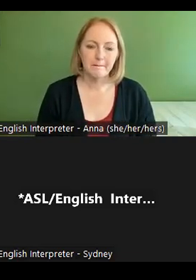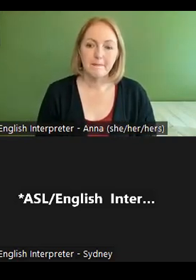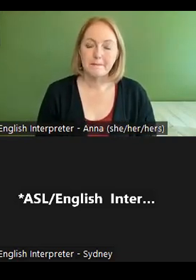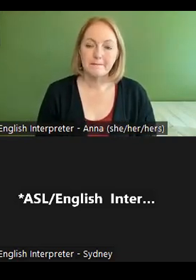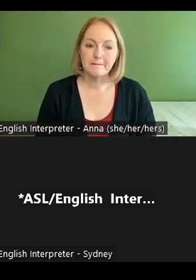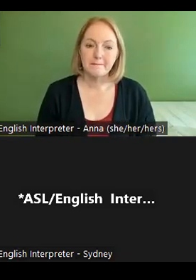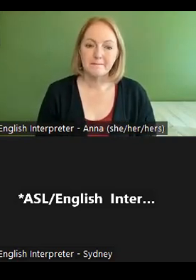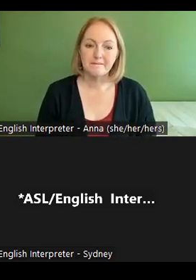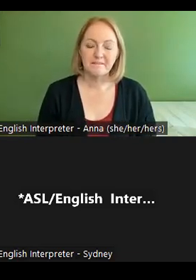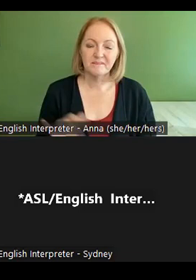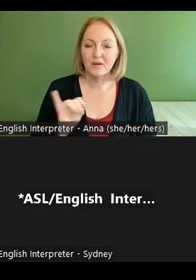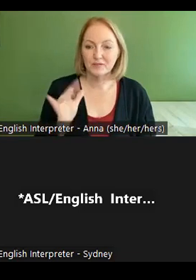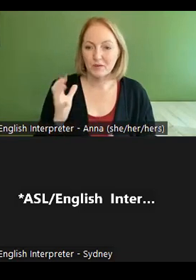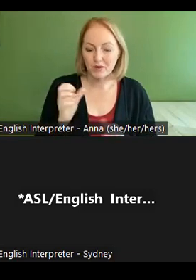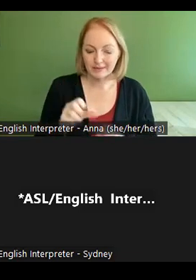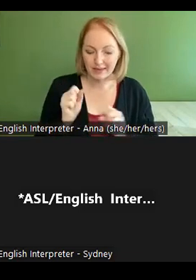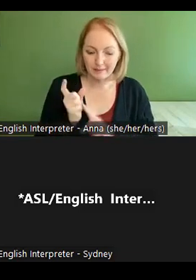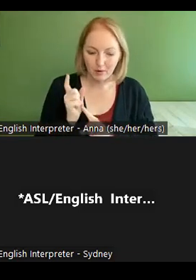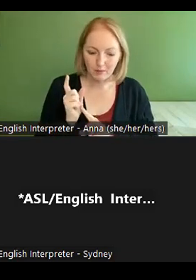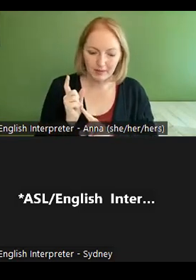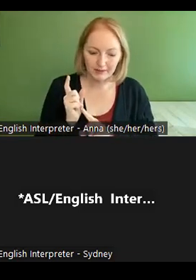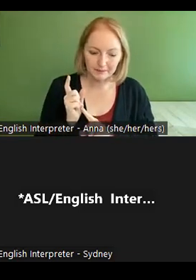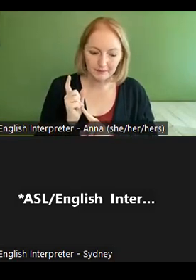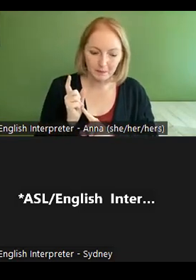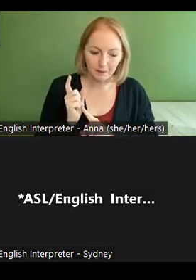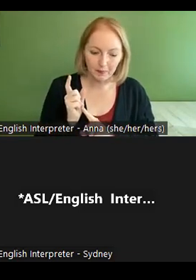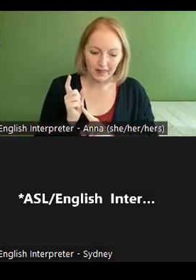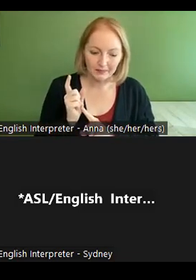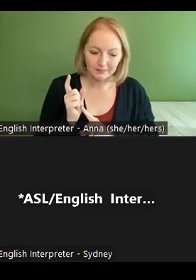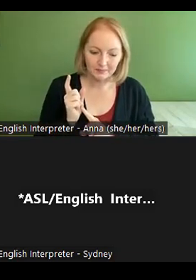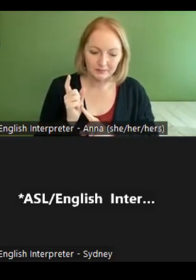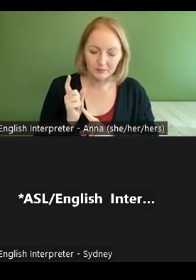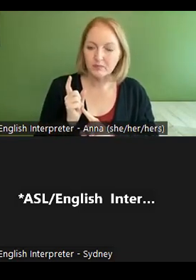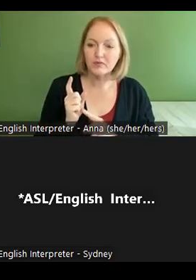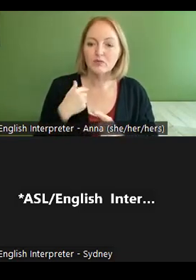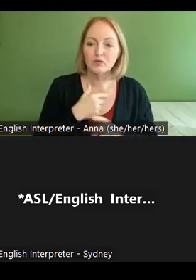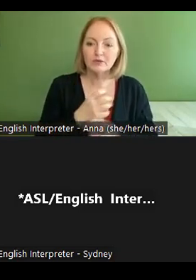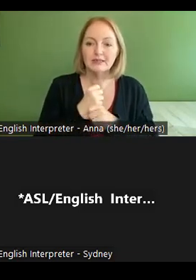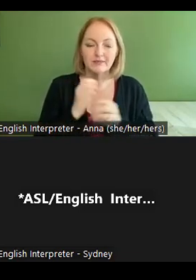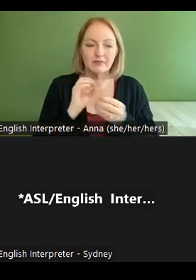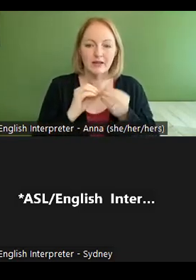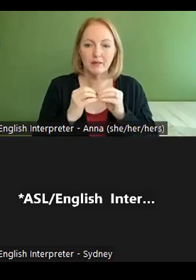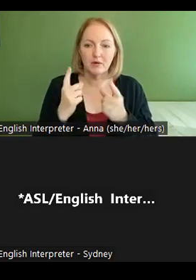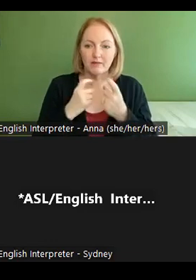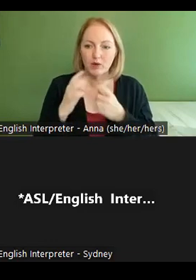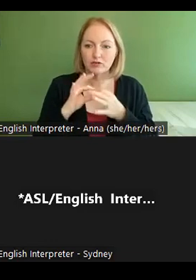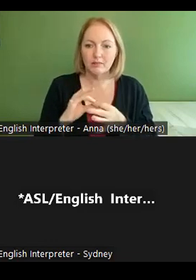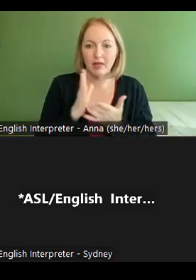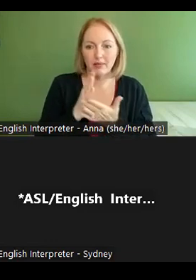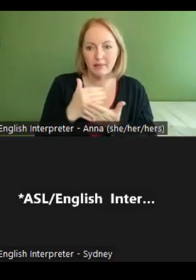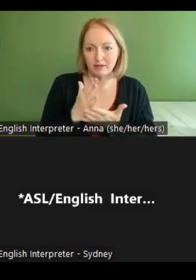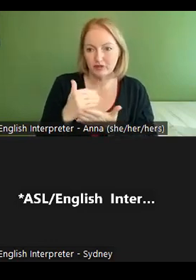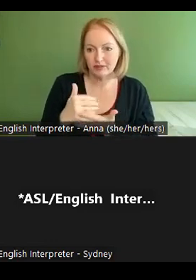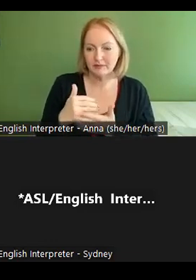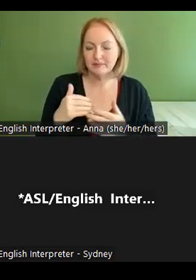Now, I also want to take a moment to say that we've received a number of questions about the budget. And